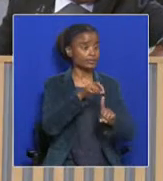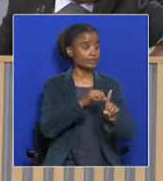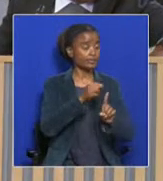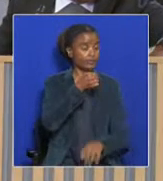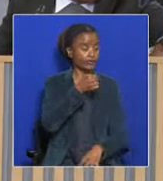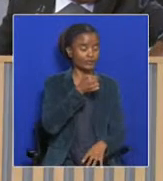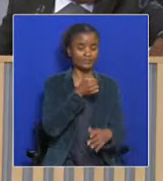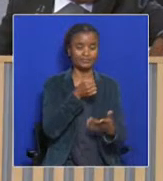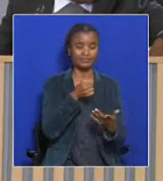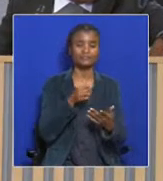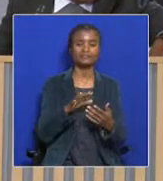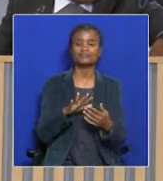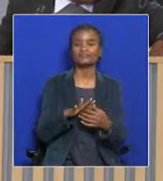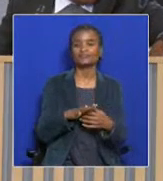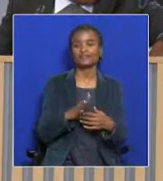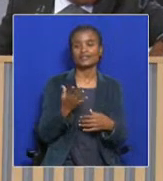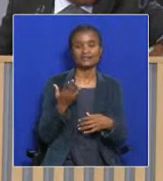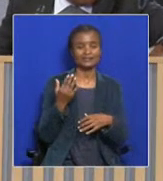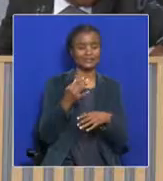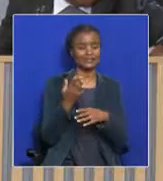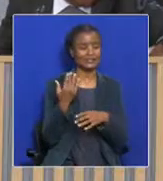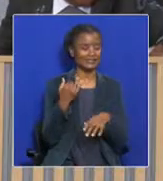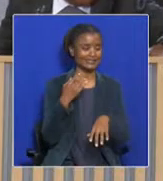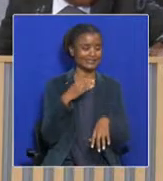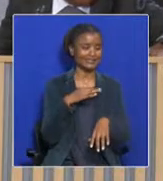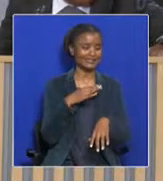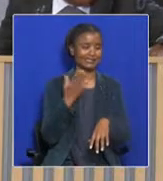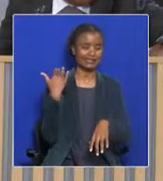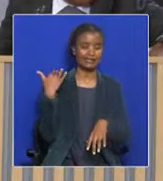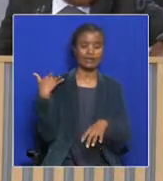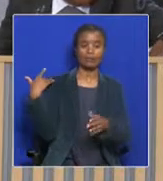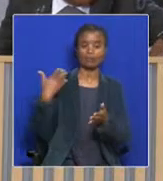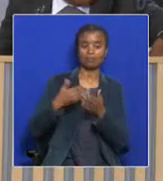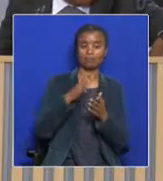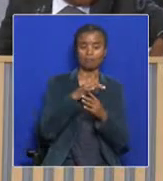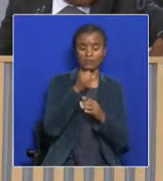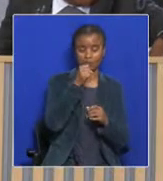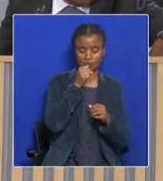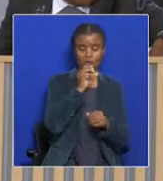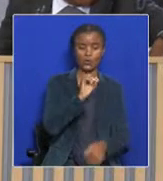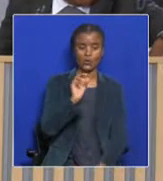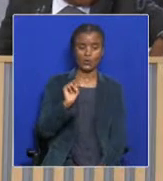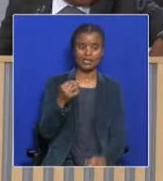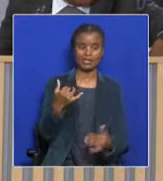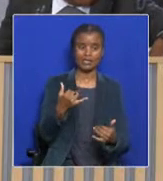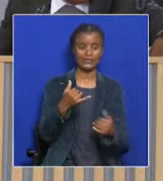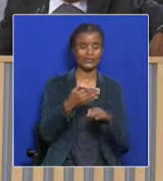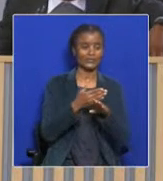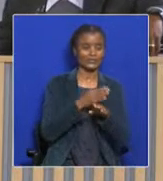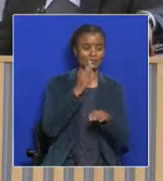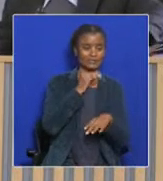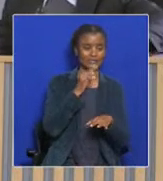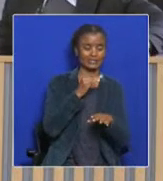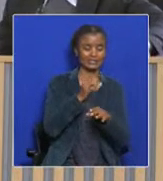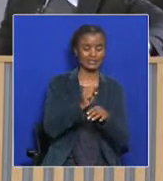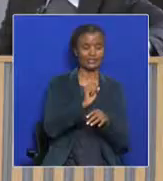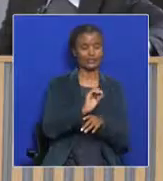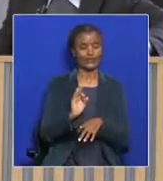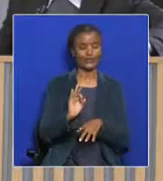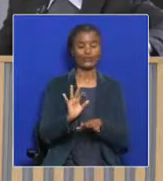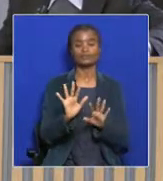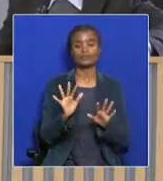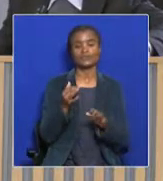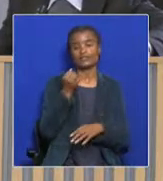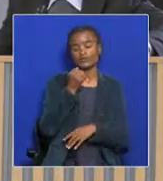on throughout, and I switched it off just before speaking. I wanted to say, Colonel,